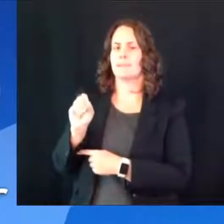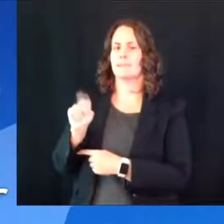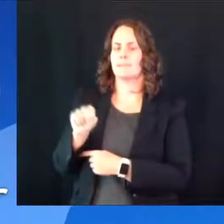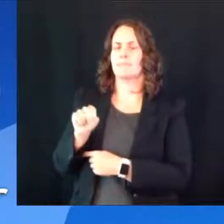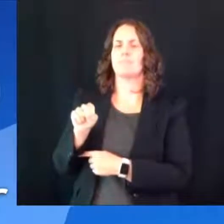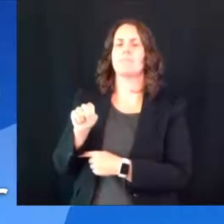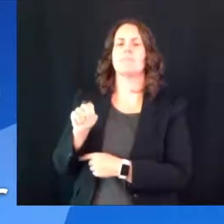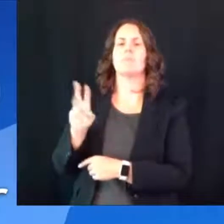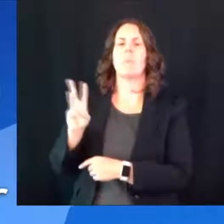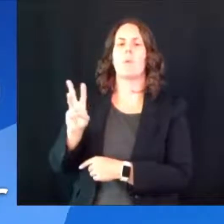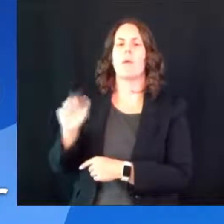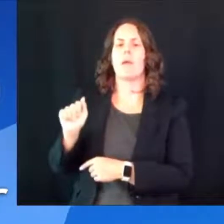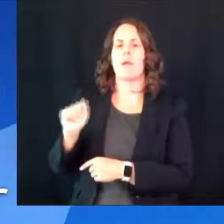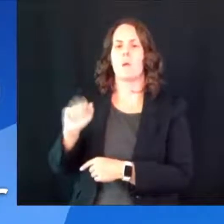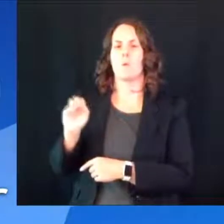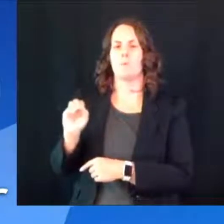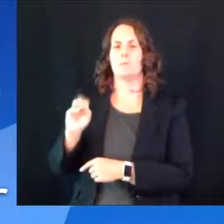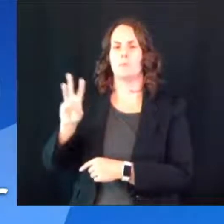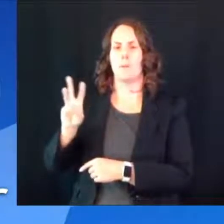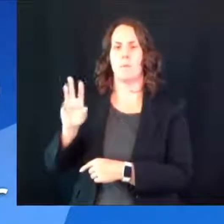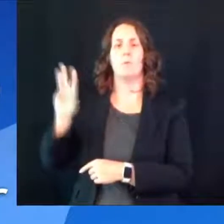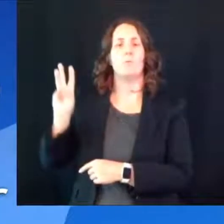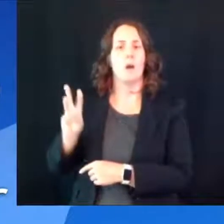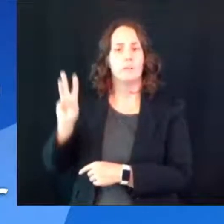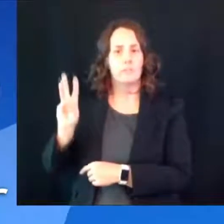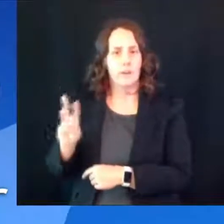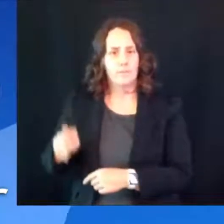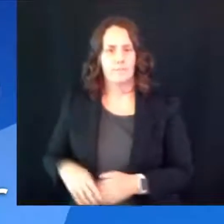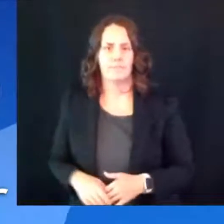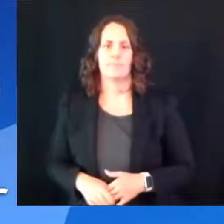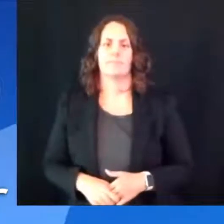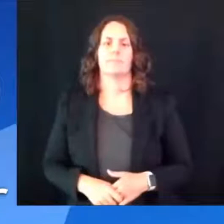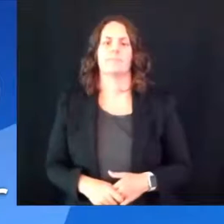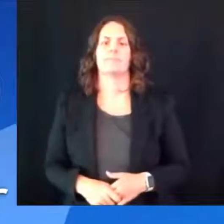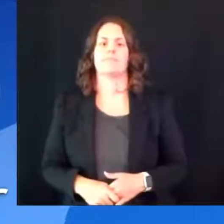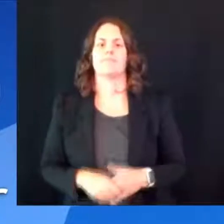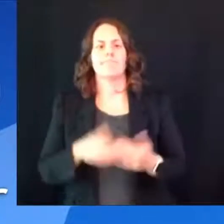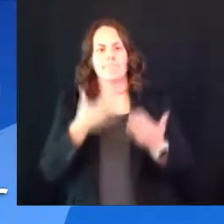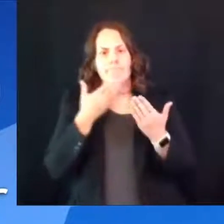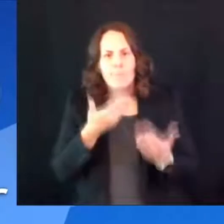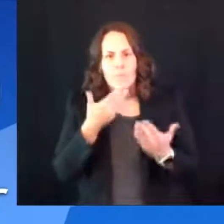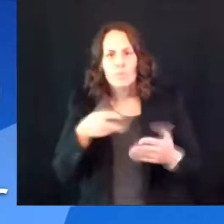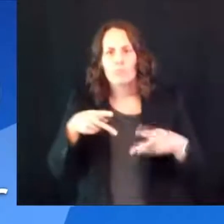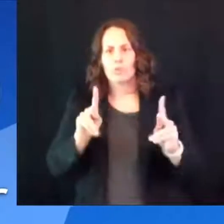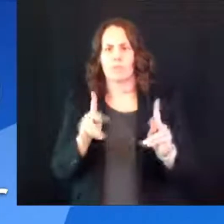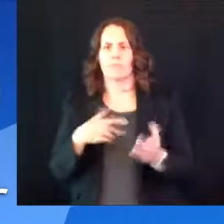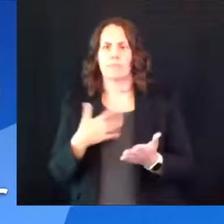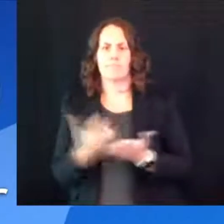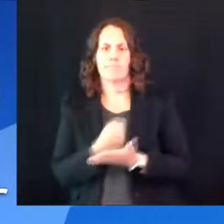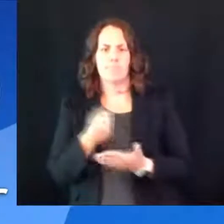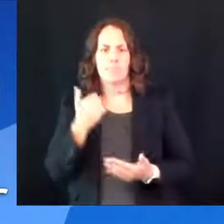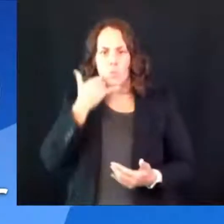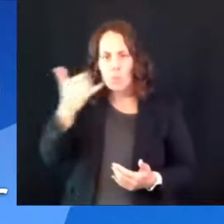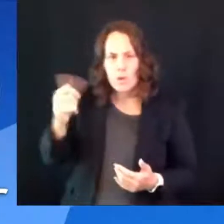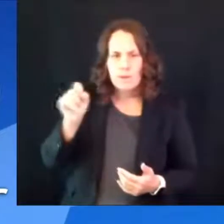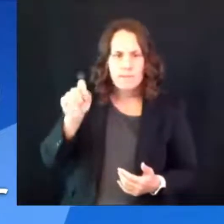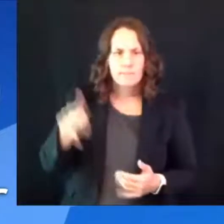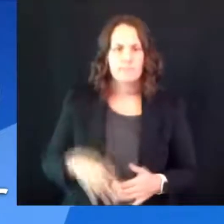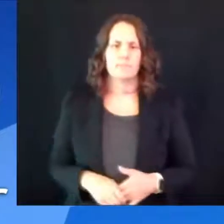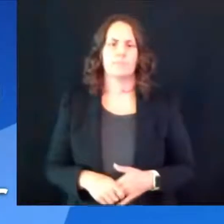Hi, thanks for taking this call. Governor, already you've obviously had some pushback from prior emergency orders. We've